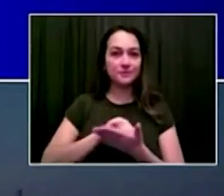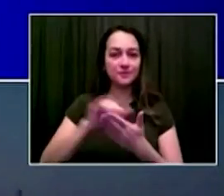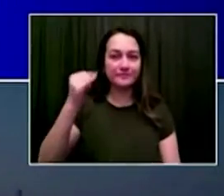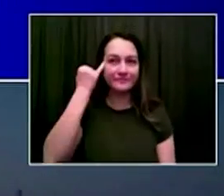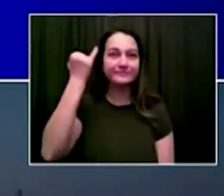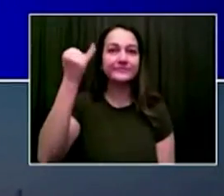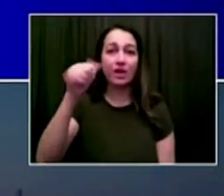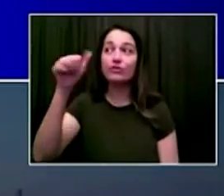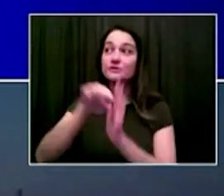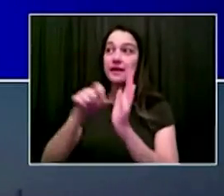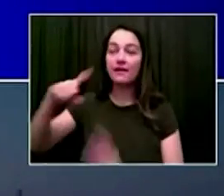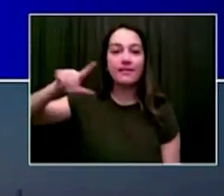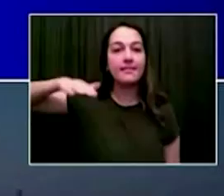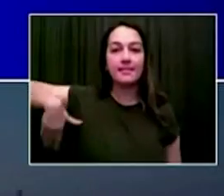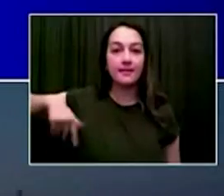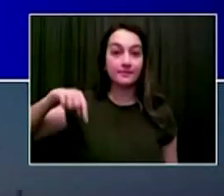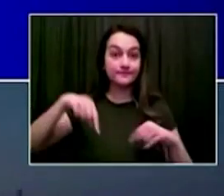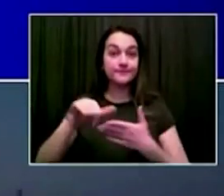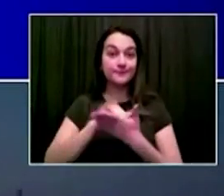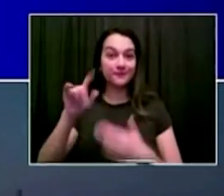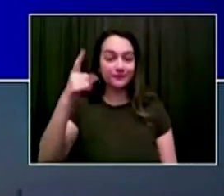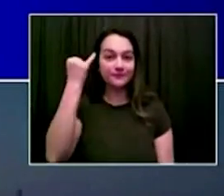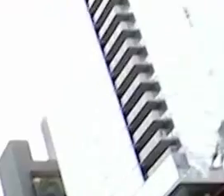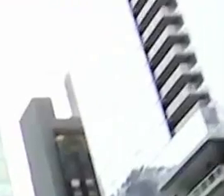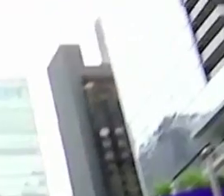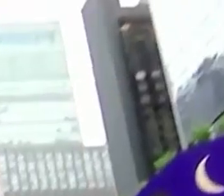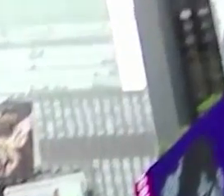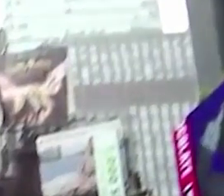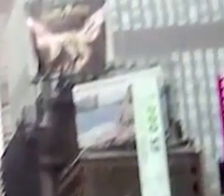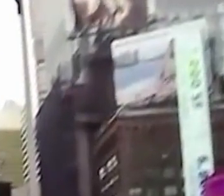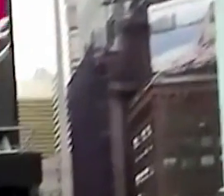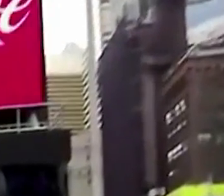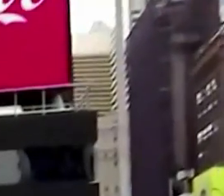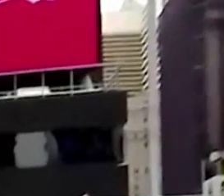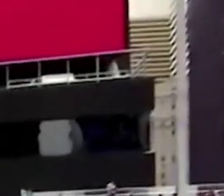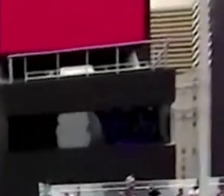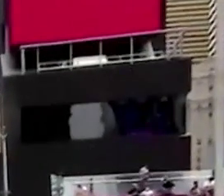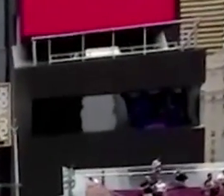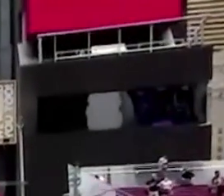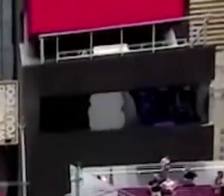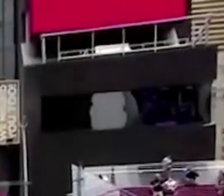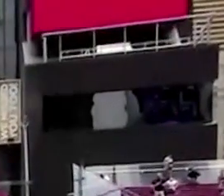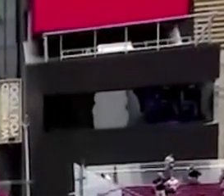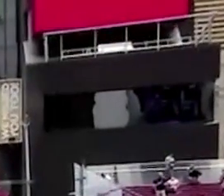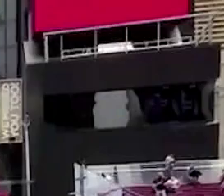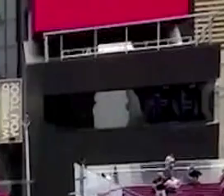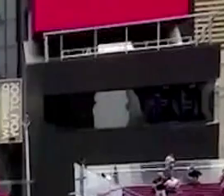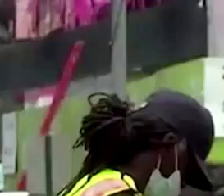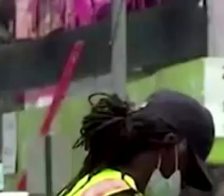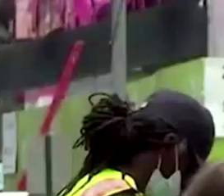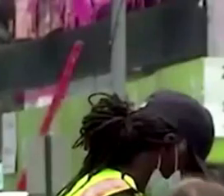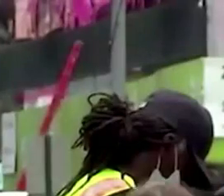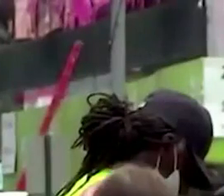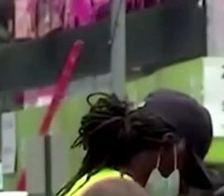Delta variant spreads in the nation's most populous city. About 60% of all New Yorkers have received at least